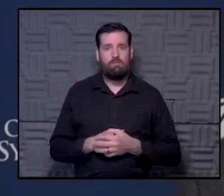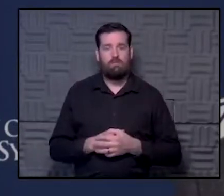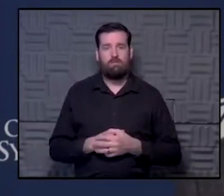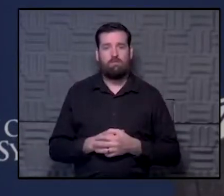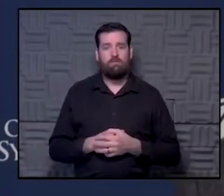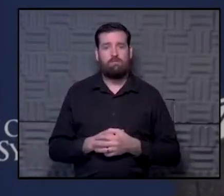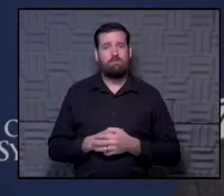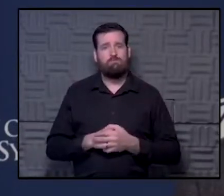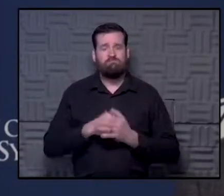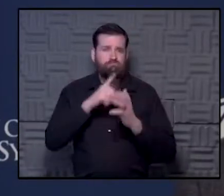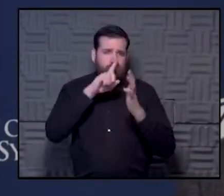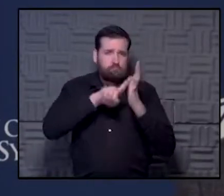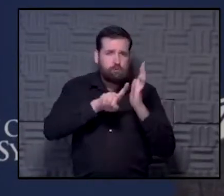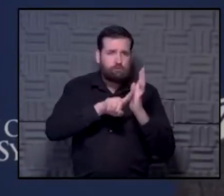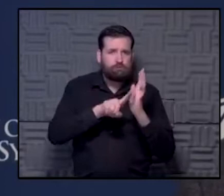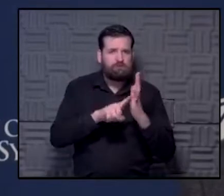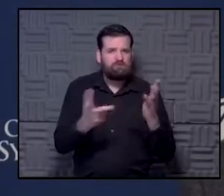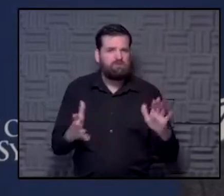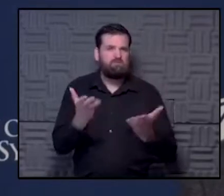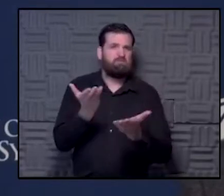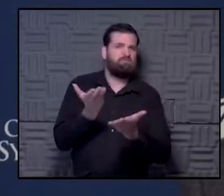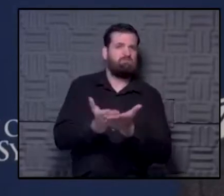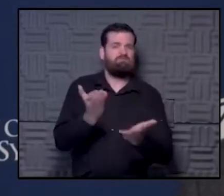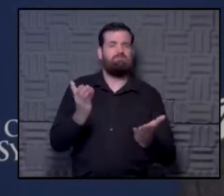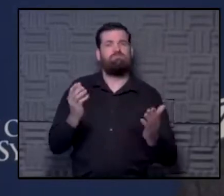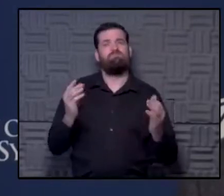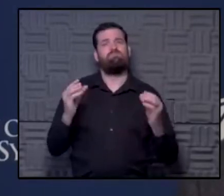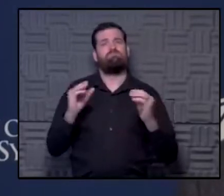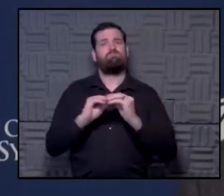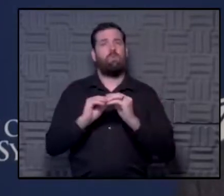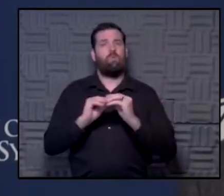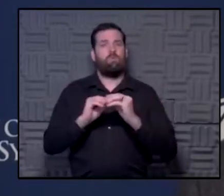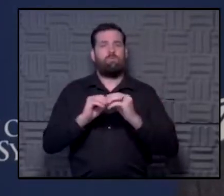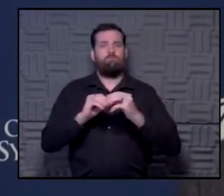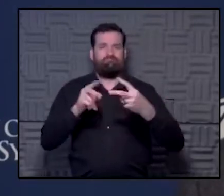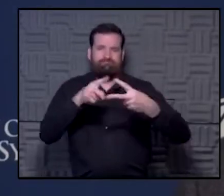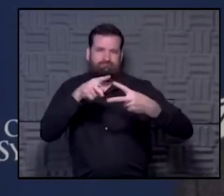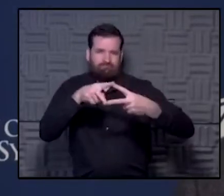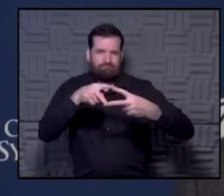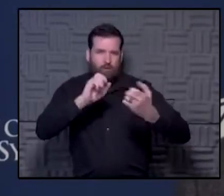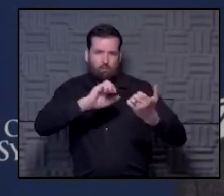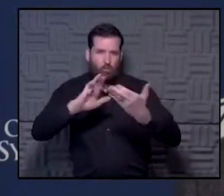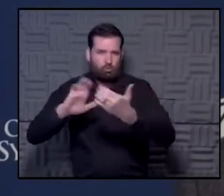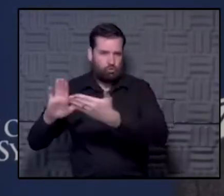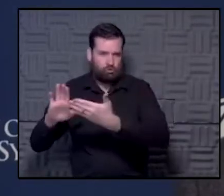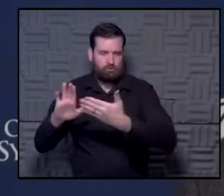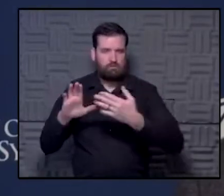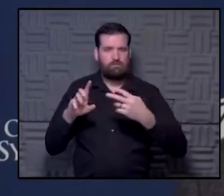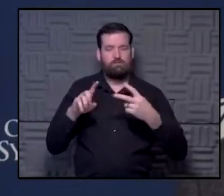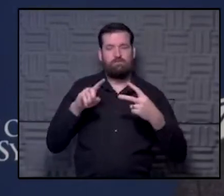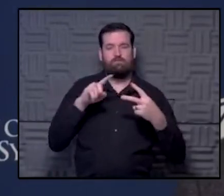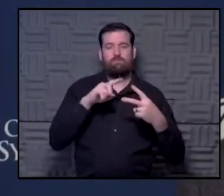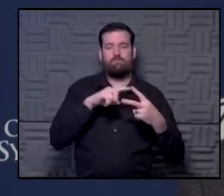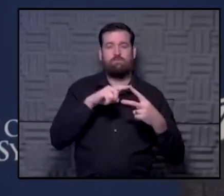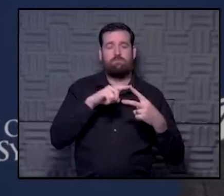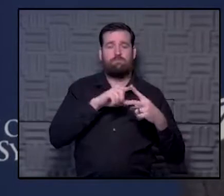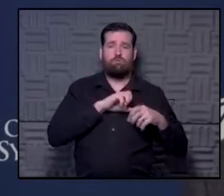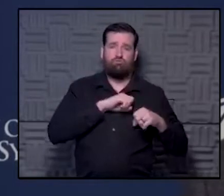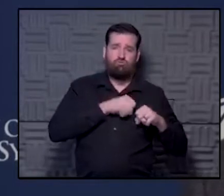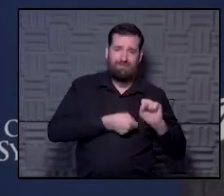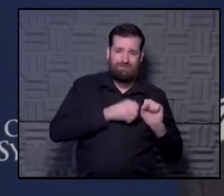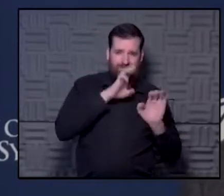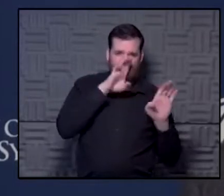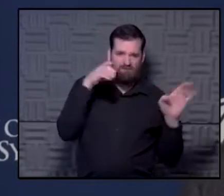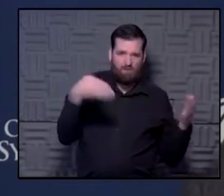There's research now that shows that there's kind of more a two-pronged approach where we go from a grief focus,